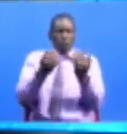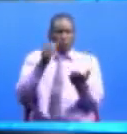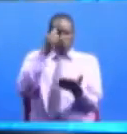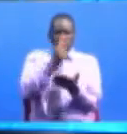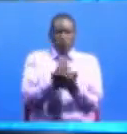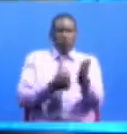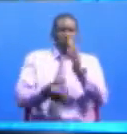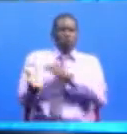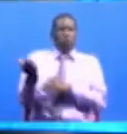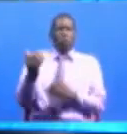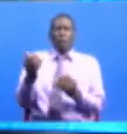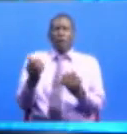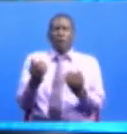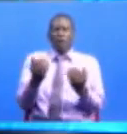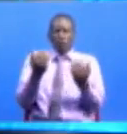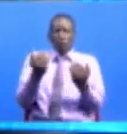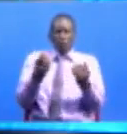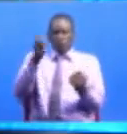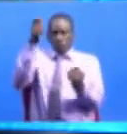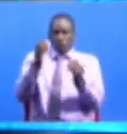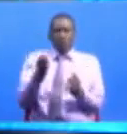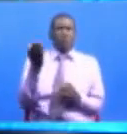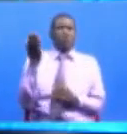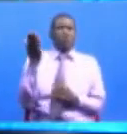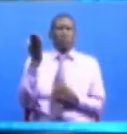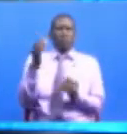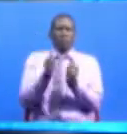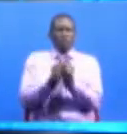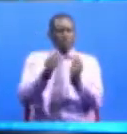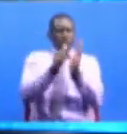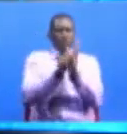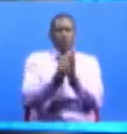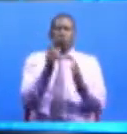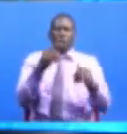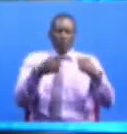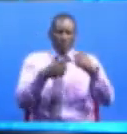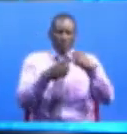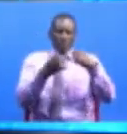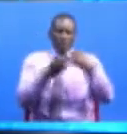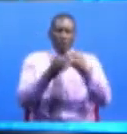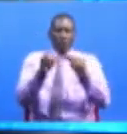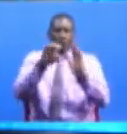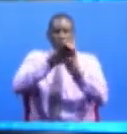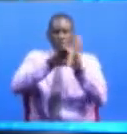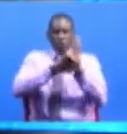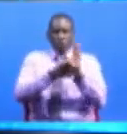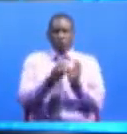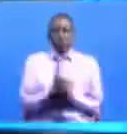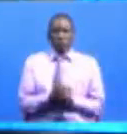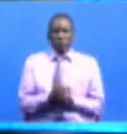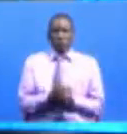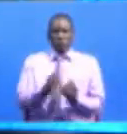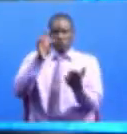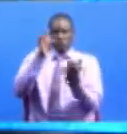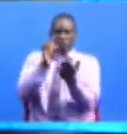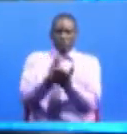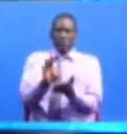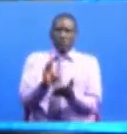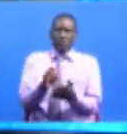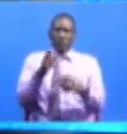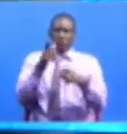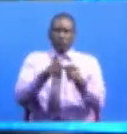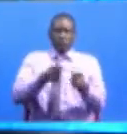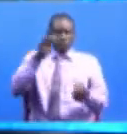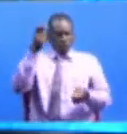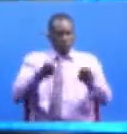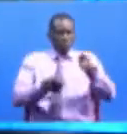Juma Chitembwe in accordance with Article 168 of the Constitution. The removal stems from a ruling by